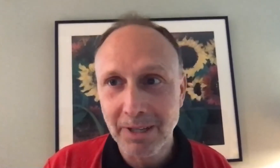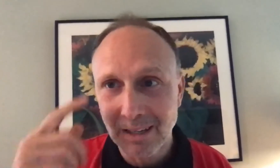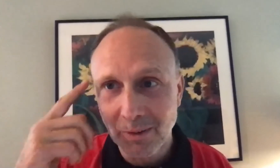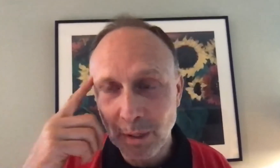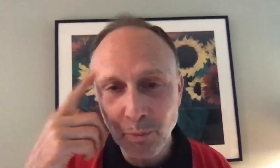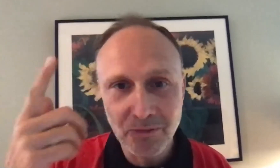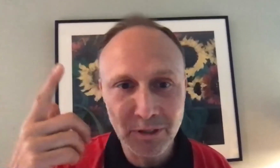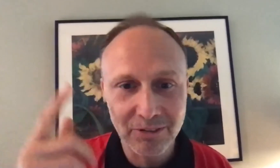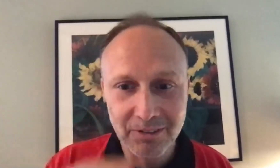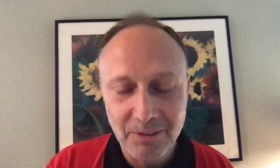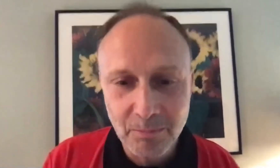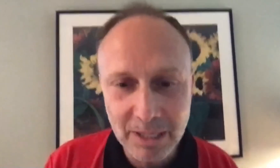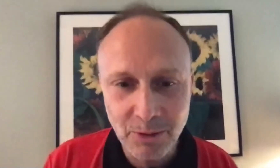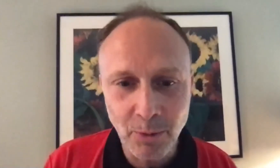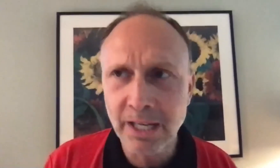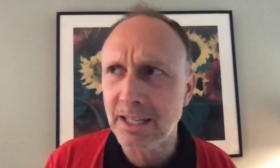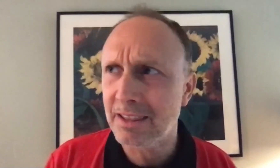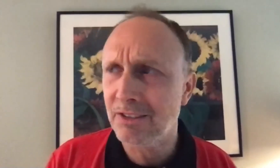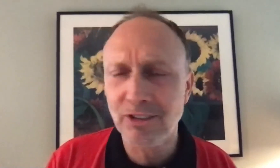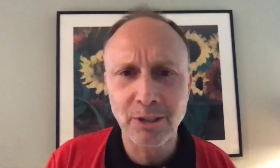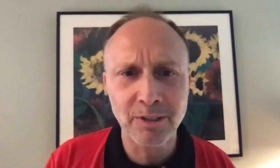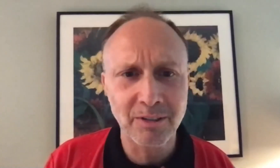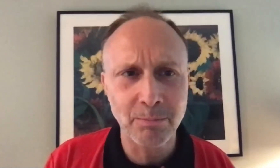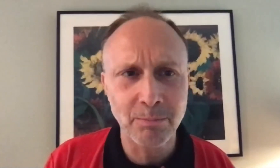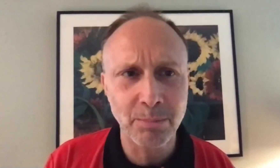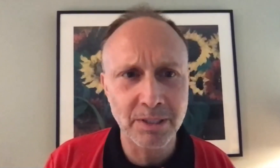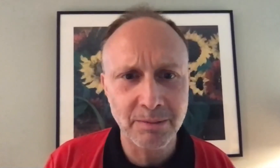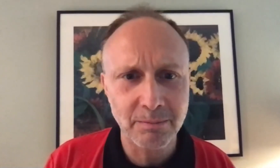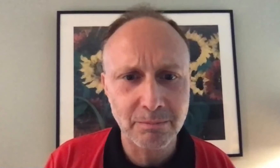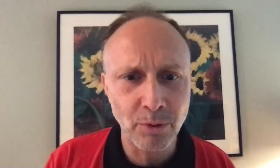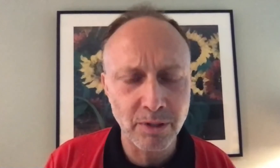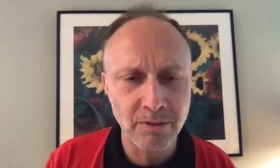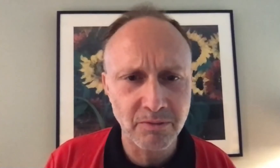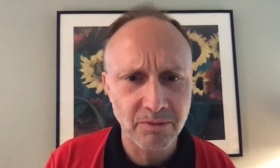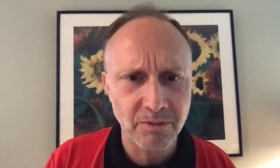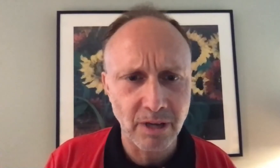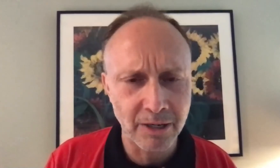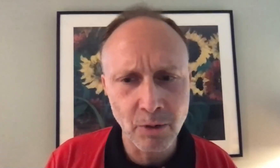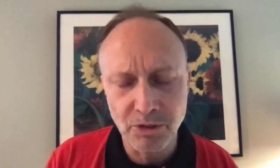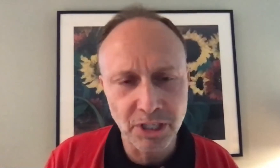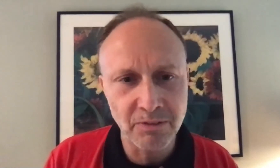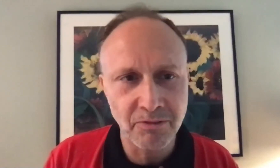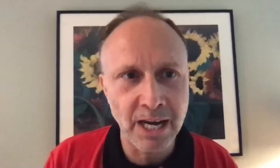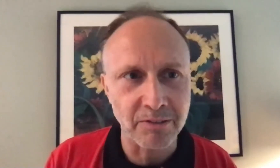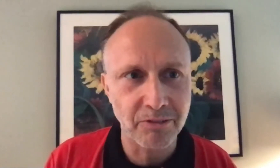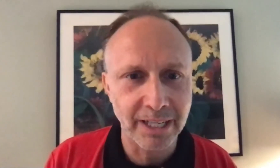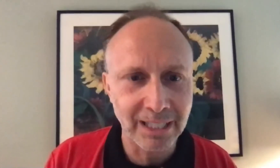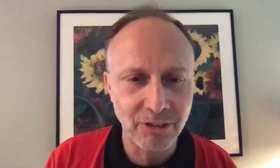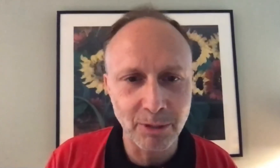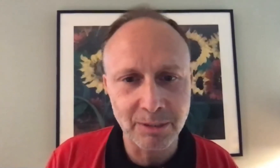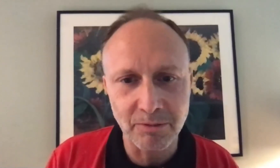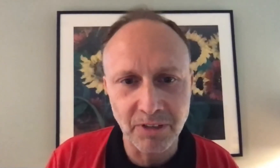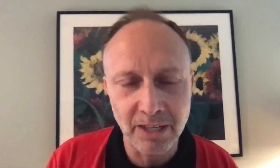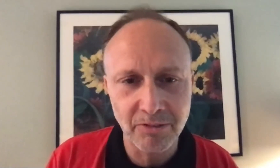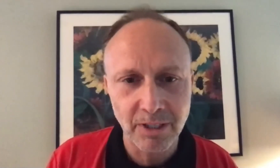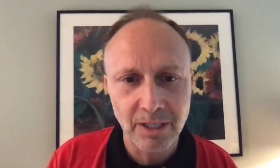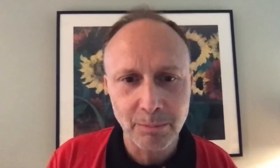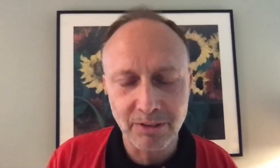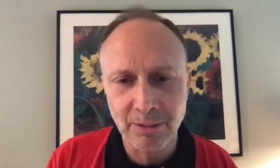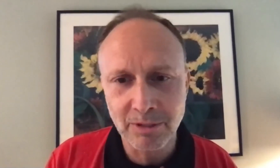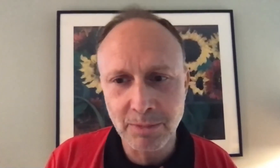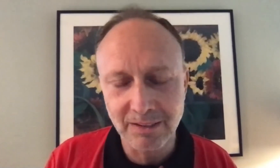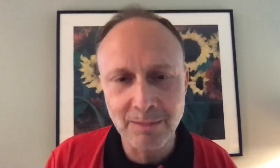a community. As you saw with Zawadi, who spoke at Loreto Msangari some years